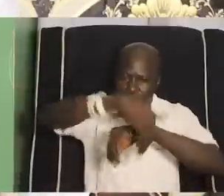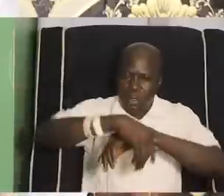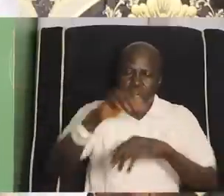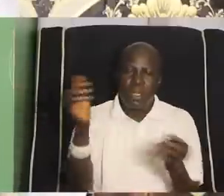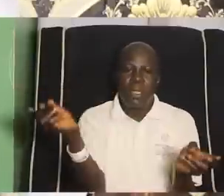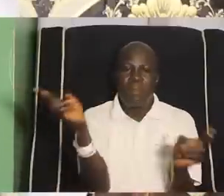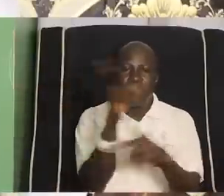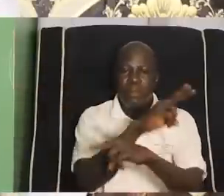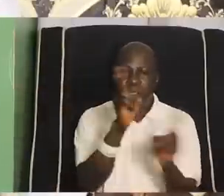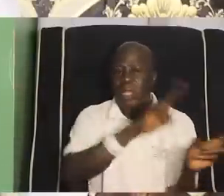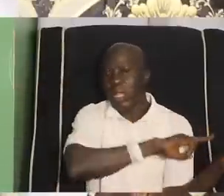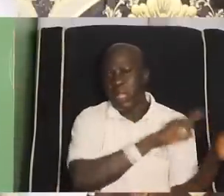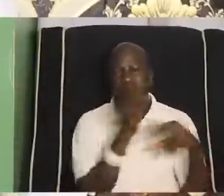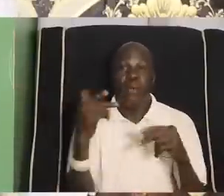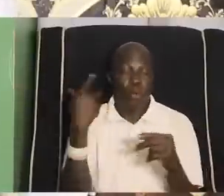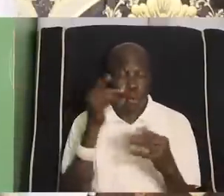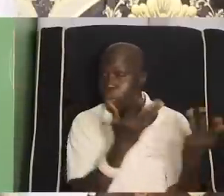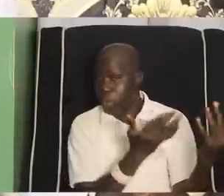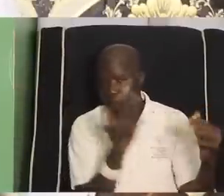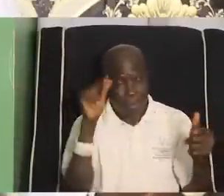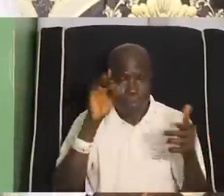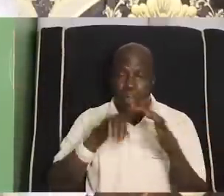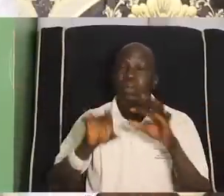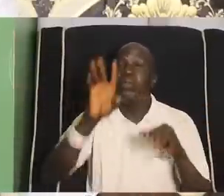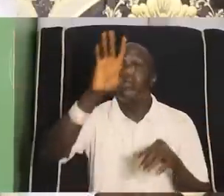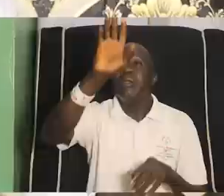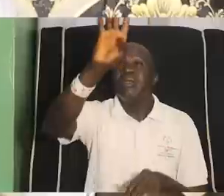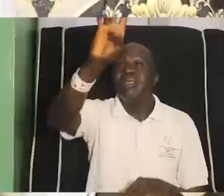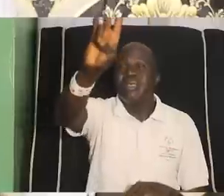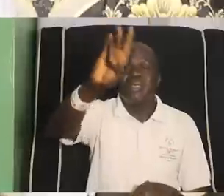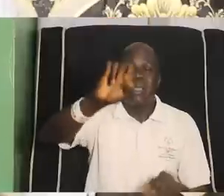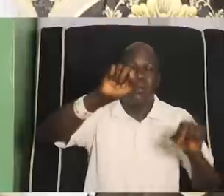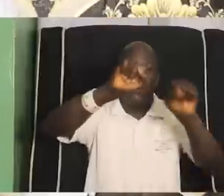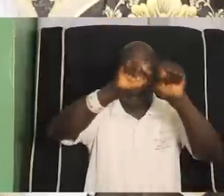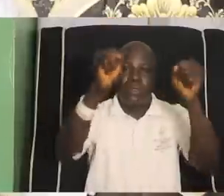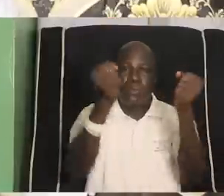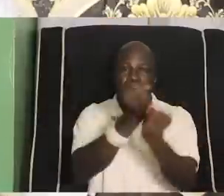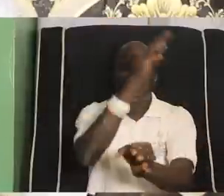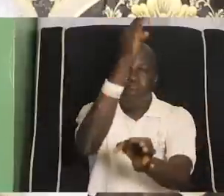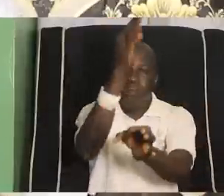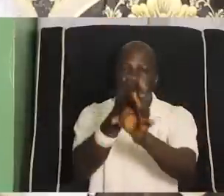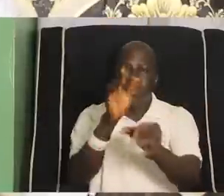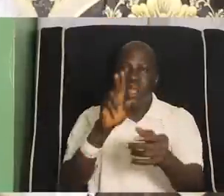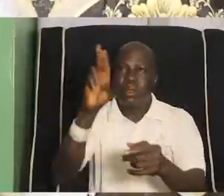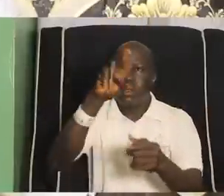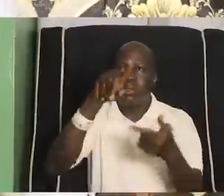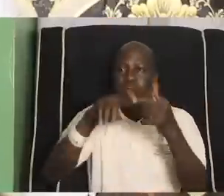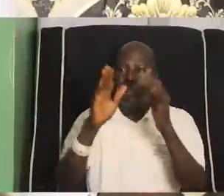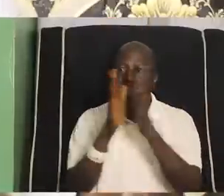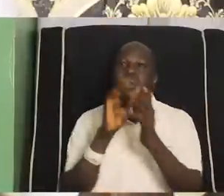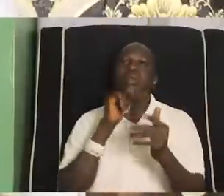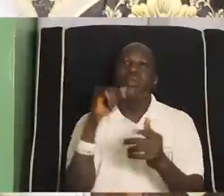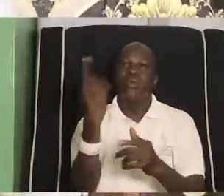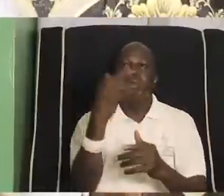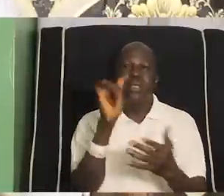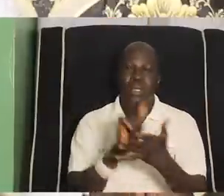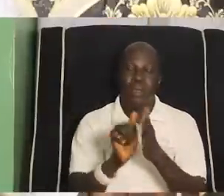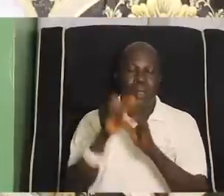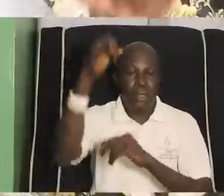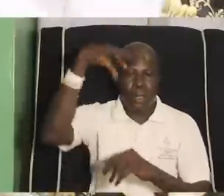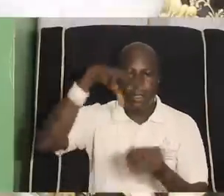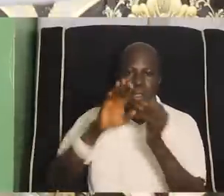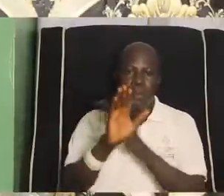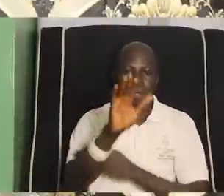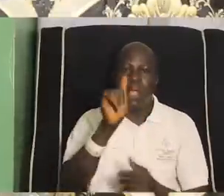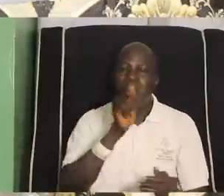be great. More there. I'm expecting you. Pere gbagbo meje. Seven symbol of faith. That will pray with. Ye ni kan ko. Not only. Agbara Olorun. By grace of God. Ma